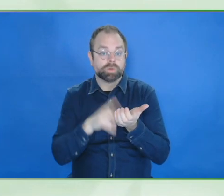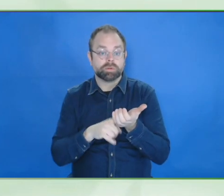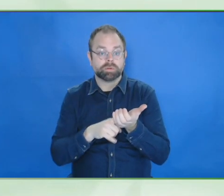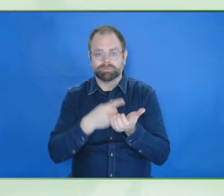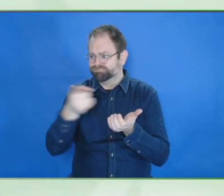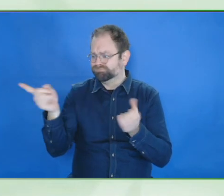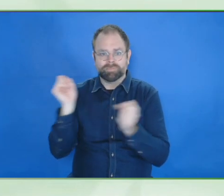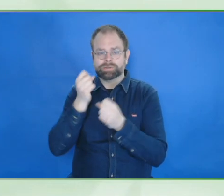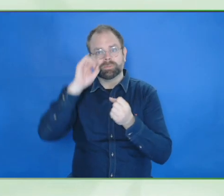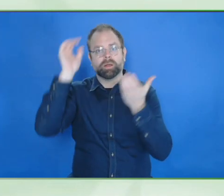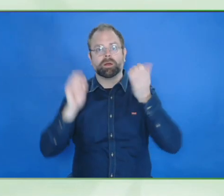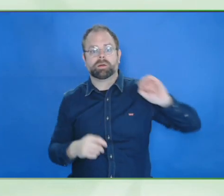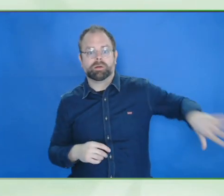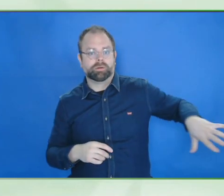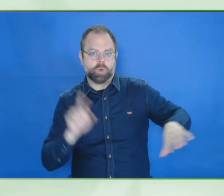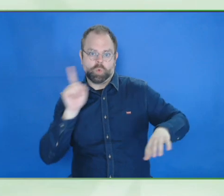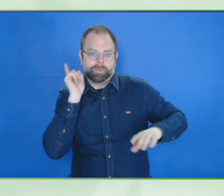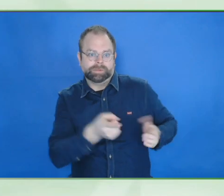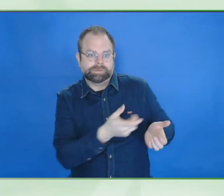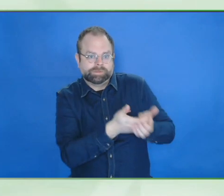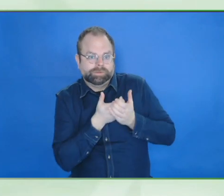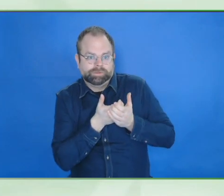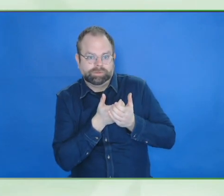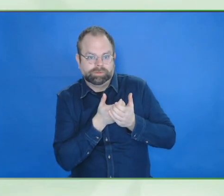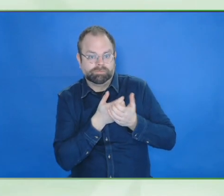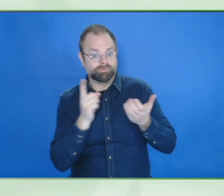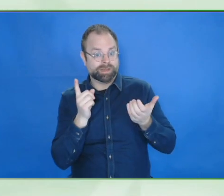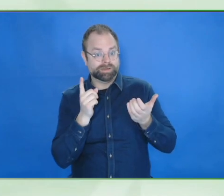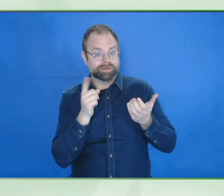for persons with disabilities. They are designed for the